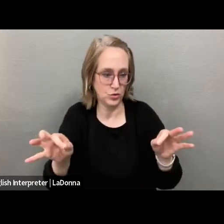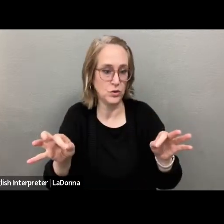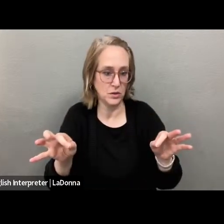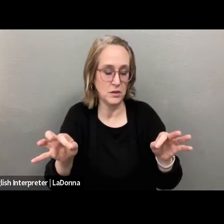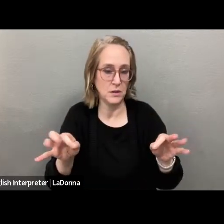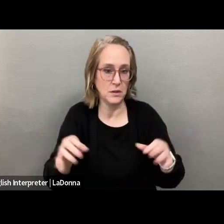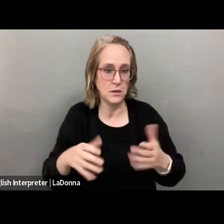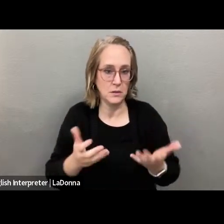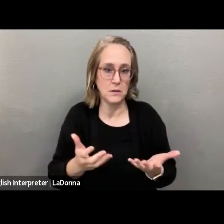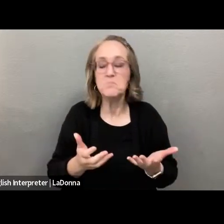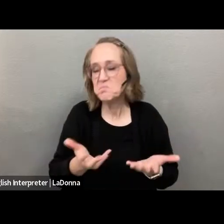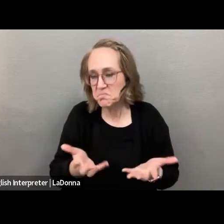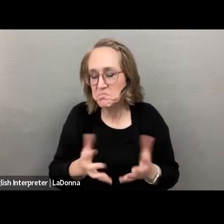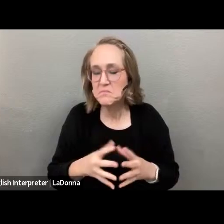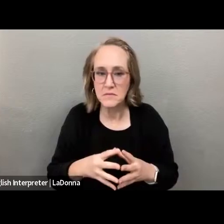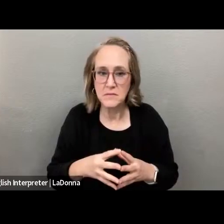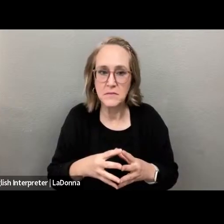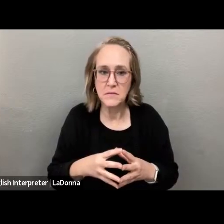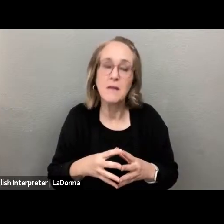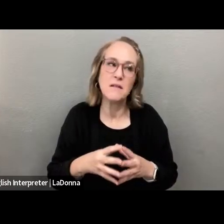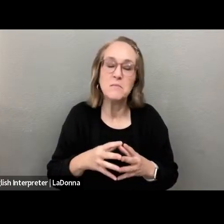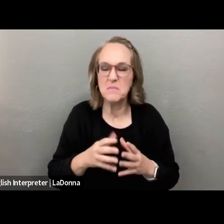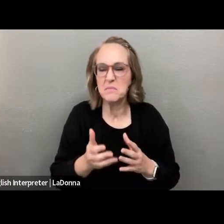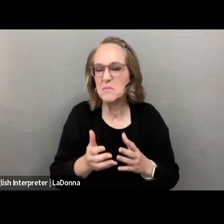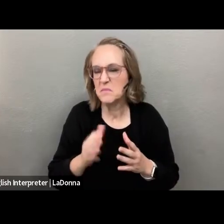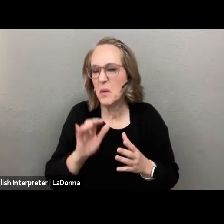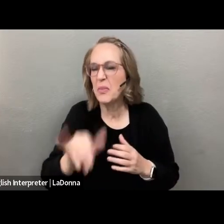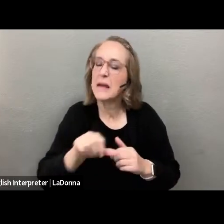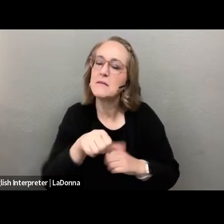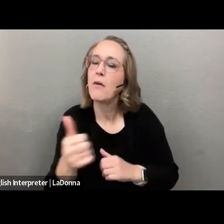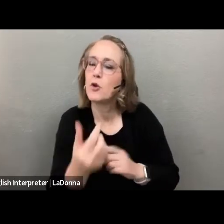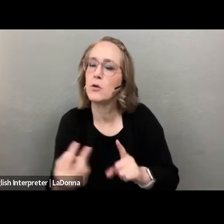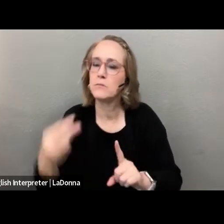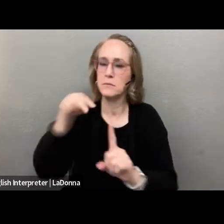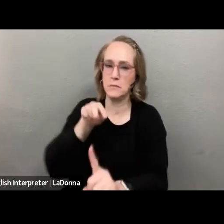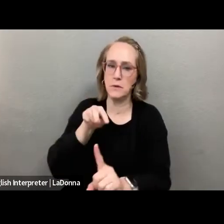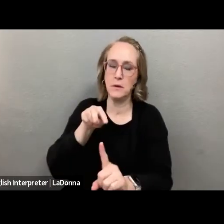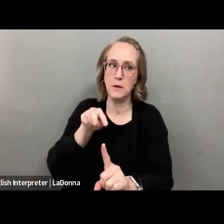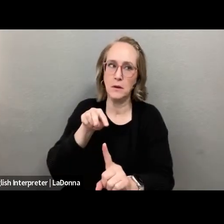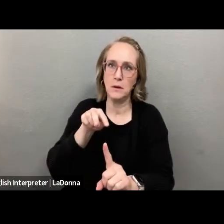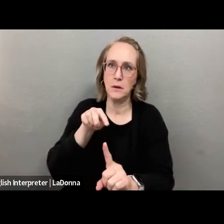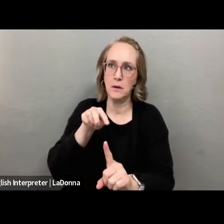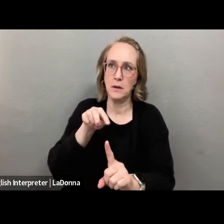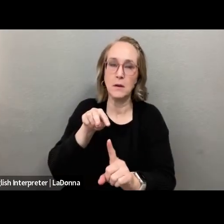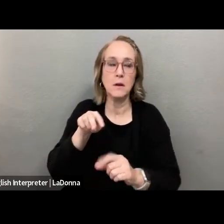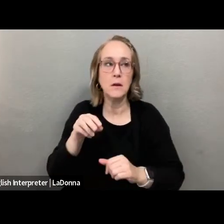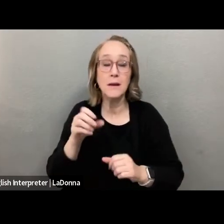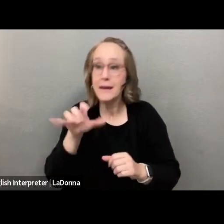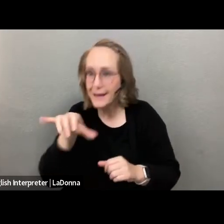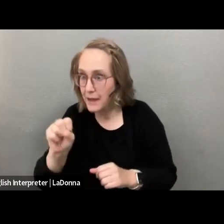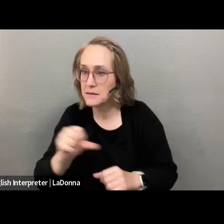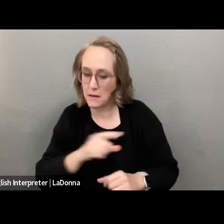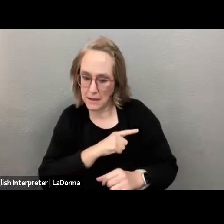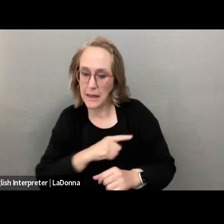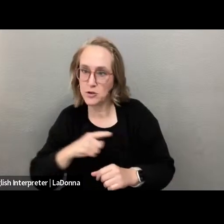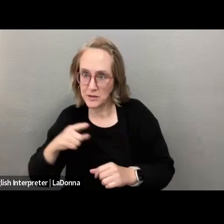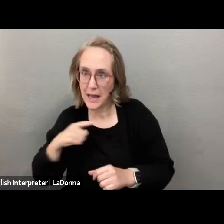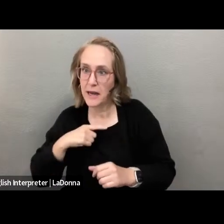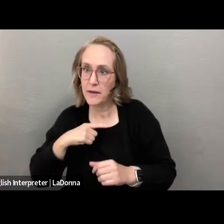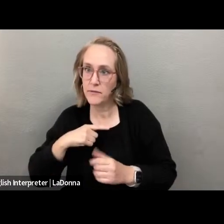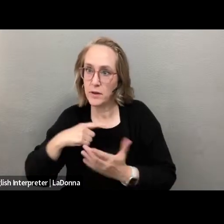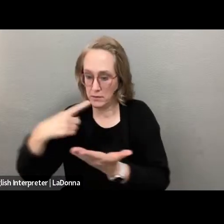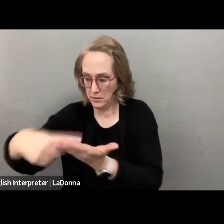that's another angle that, we are also keeping in mind legislatively.